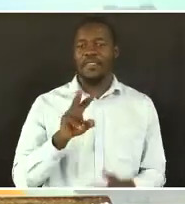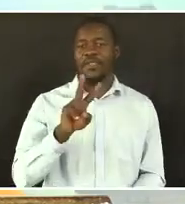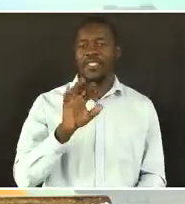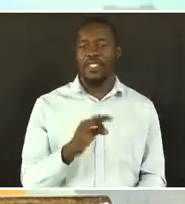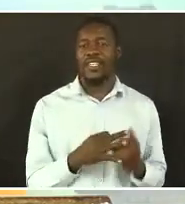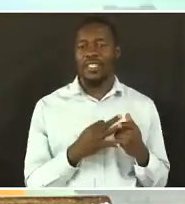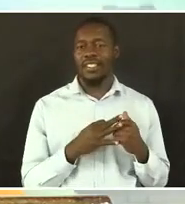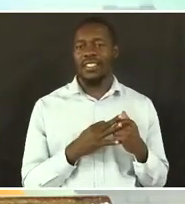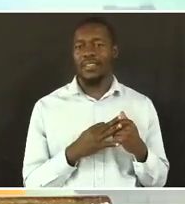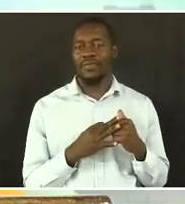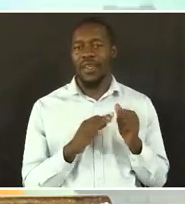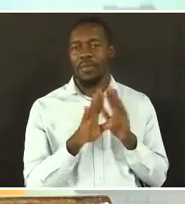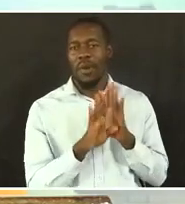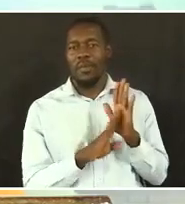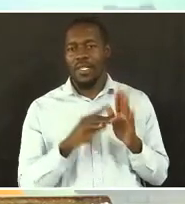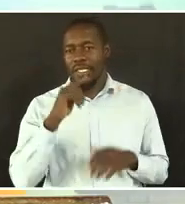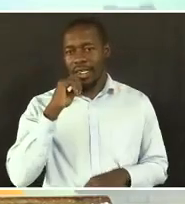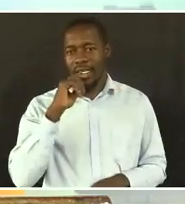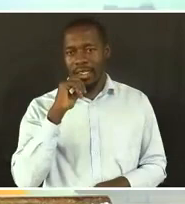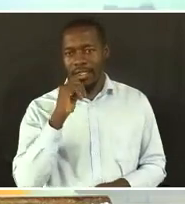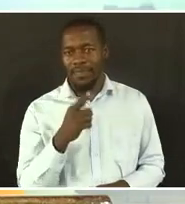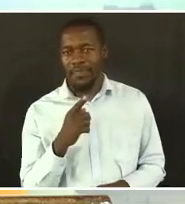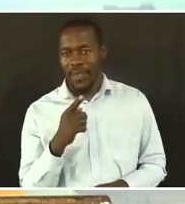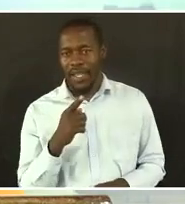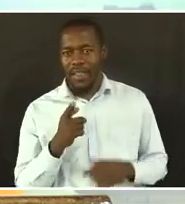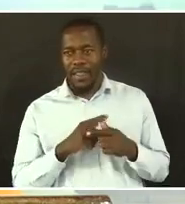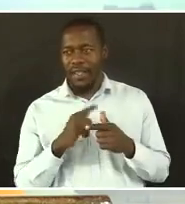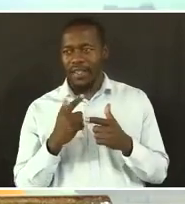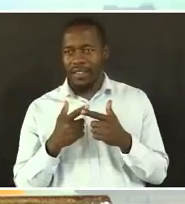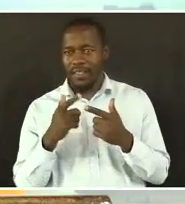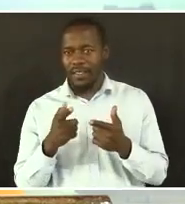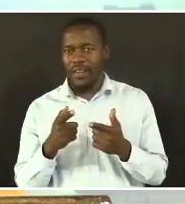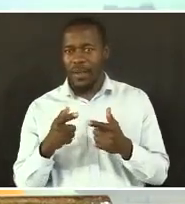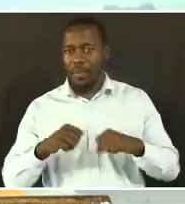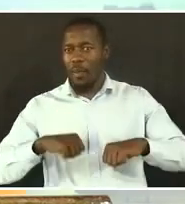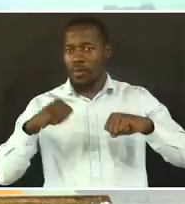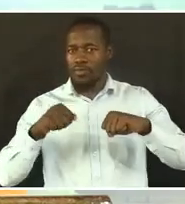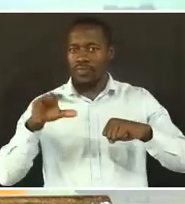him, give to the others who are useful. That's what was done.